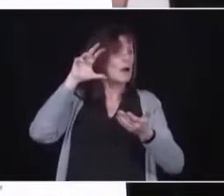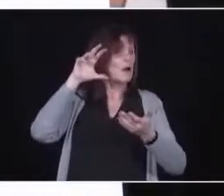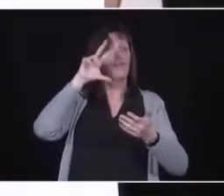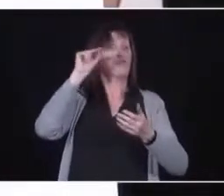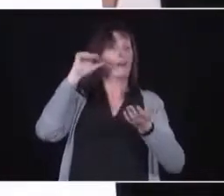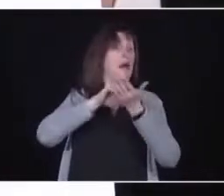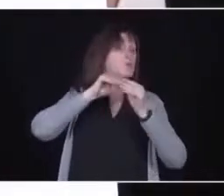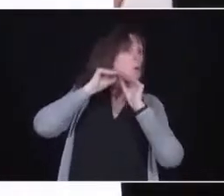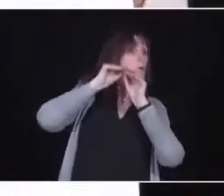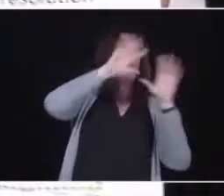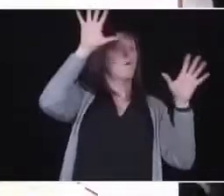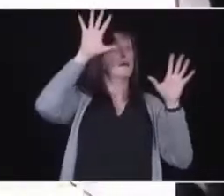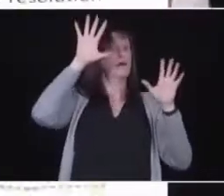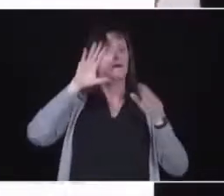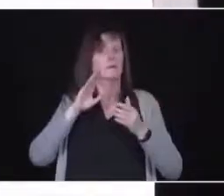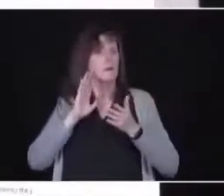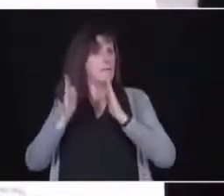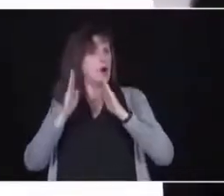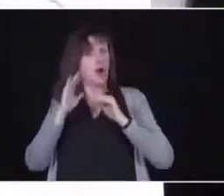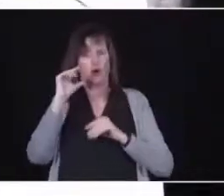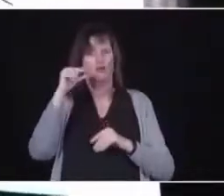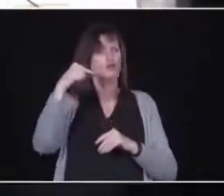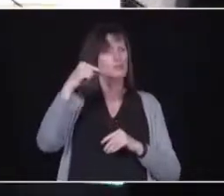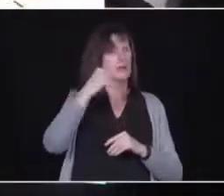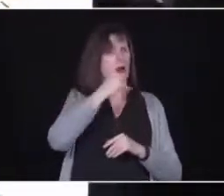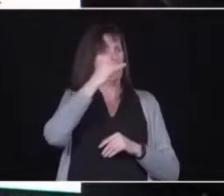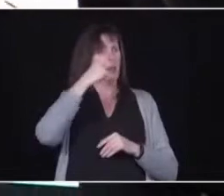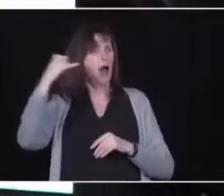game changer. We have the capacity to do